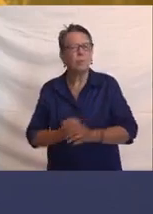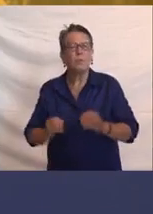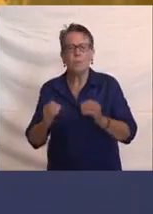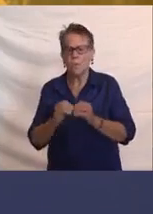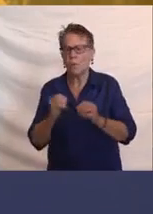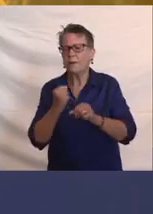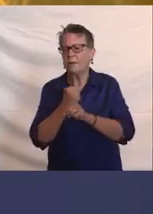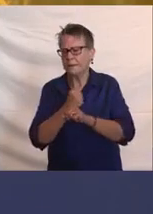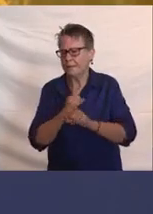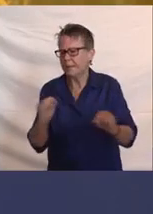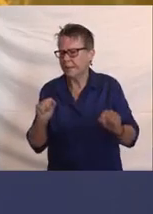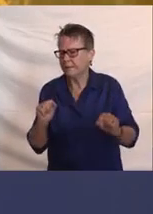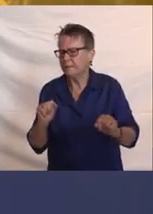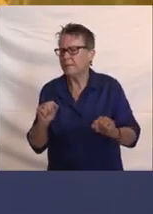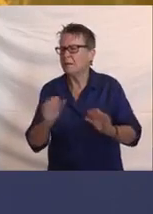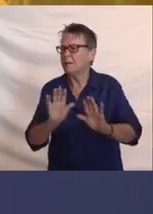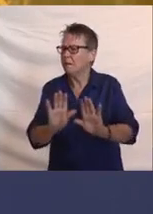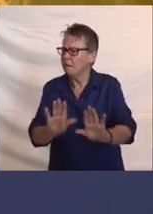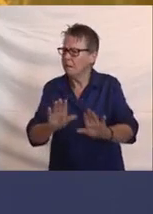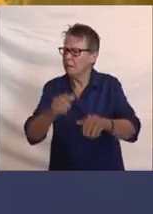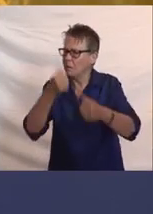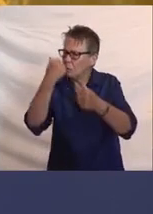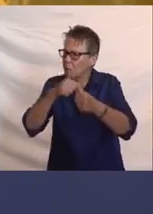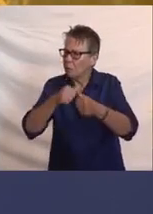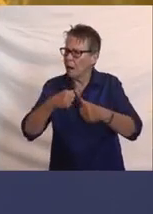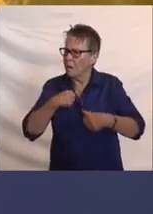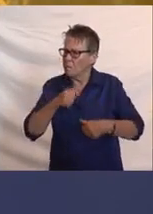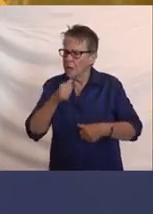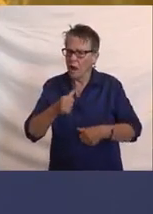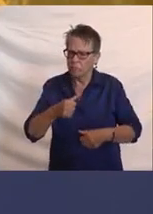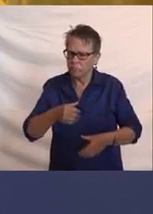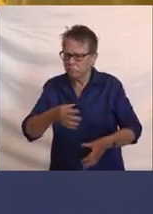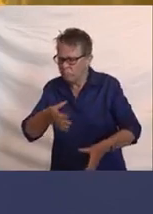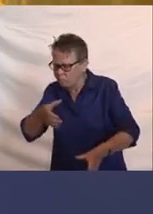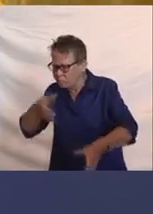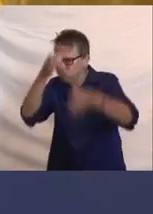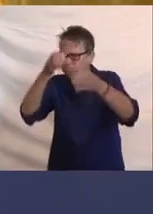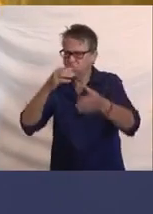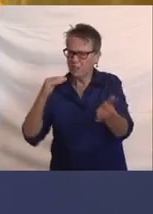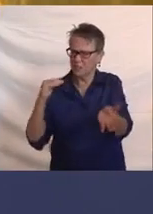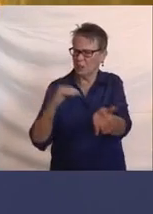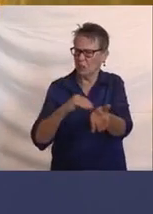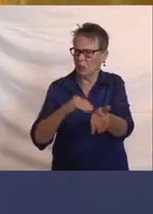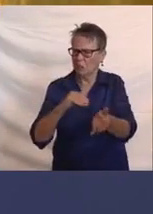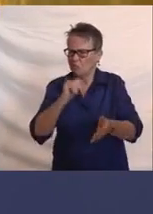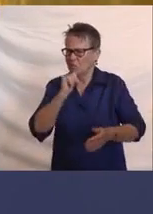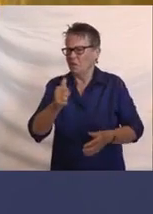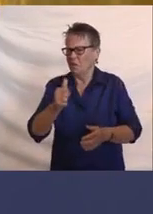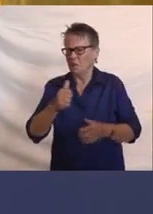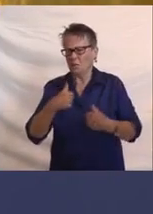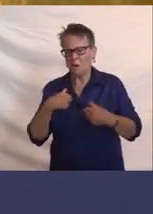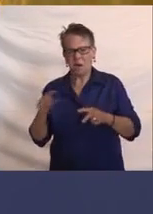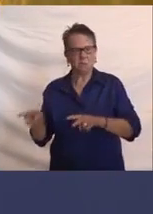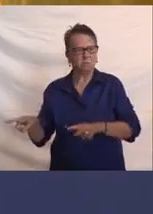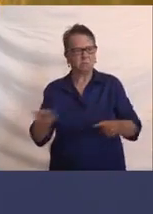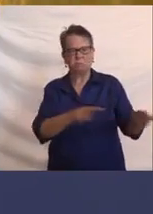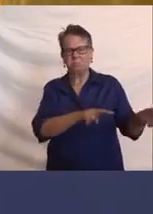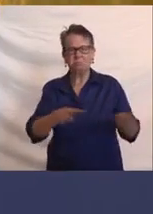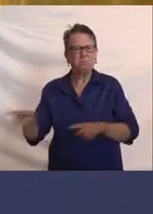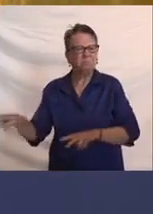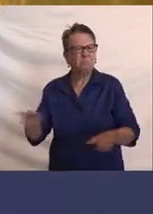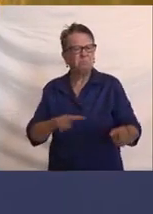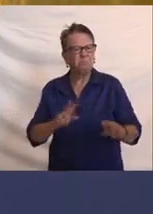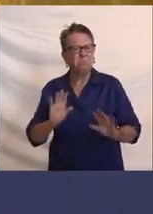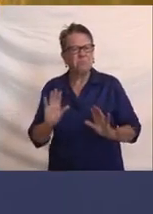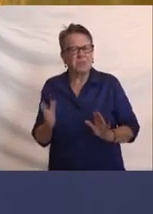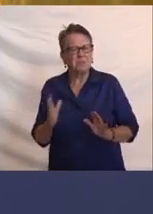but so far I'm getting some good nods. I think you've said it right on child care settings and 2-year-olds. We're going to